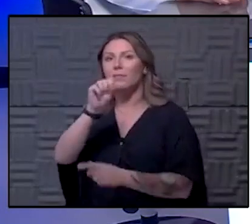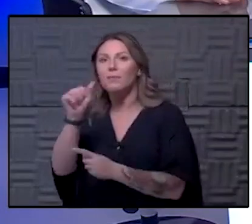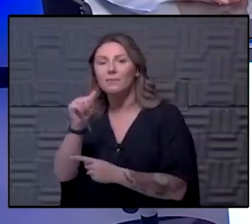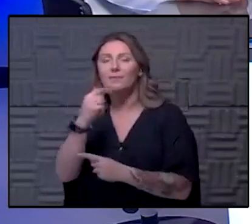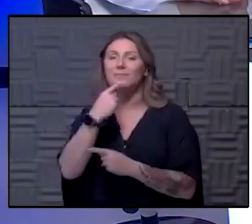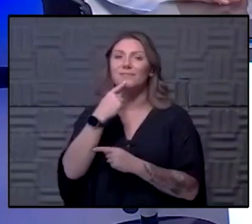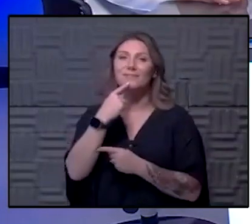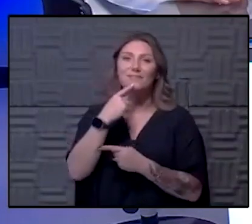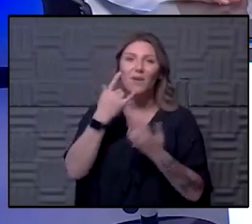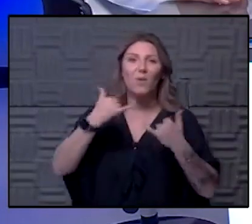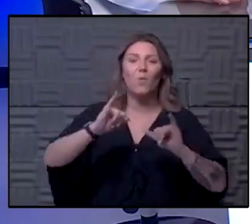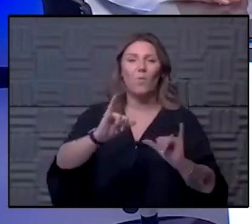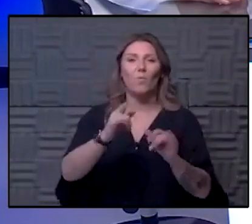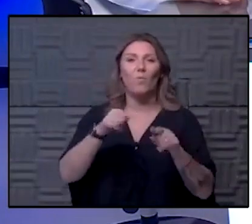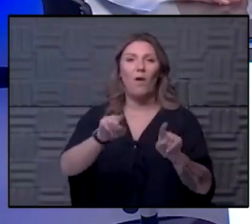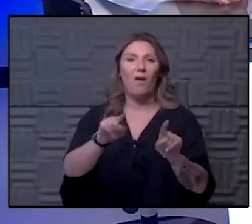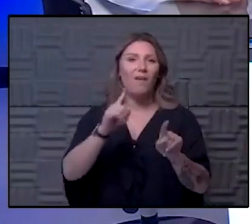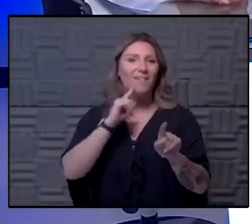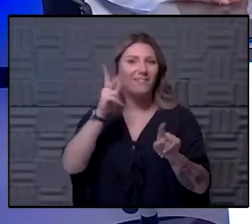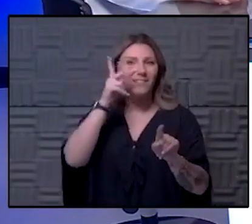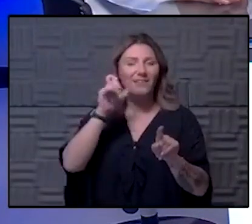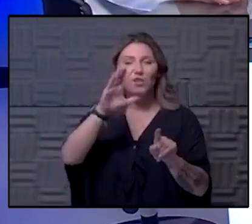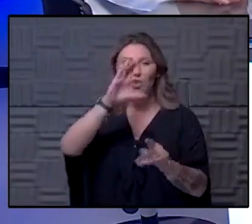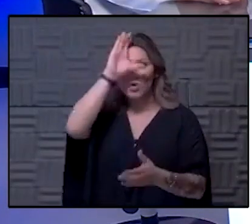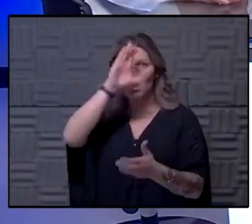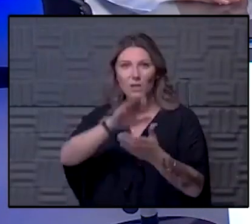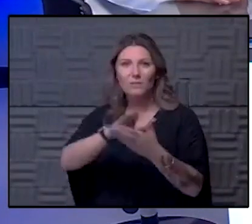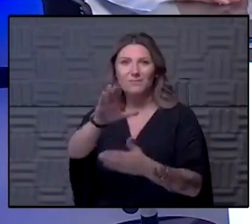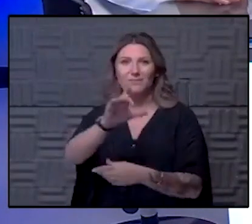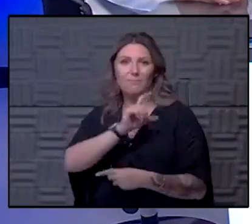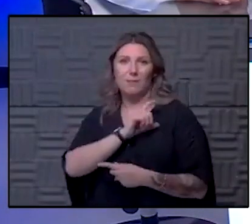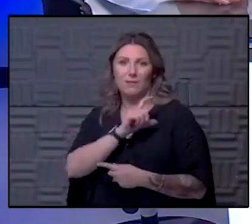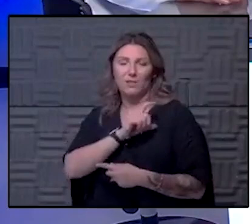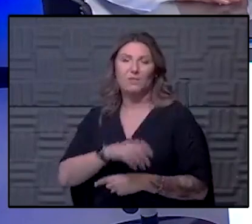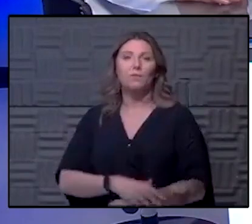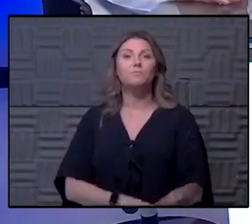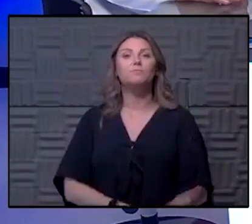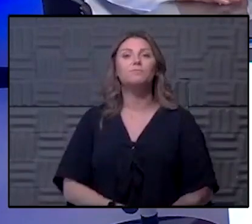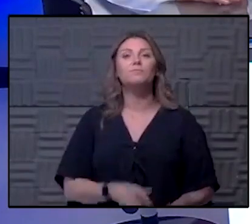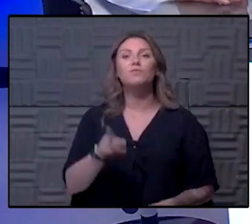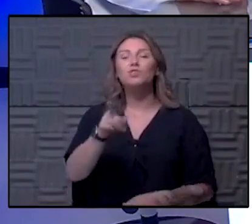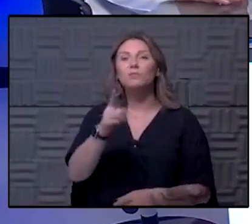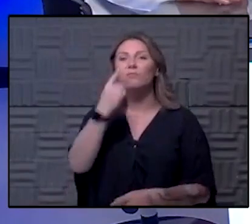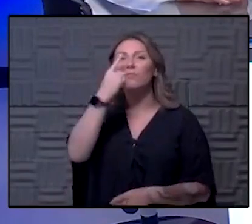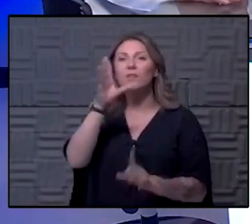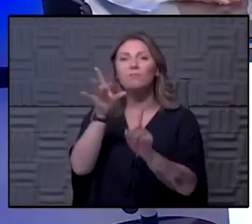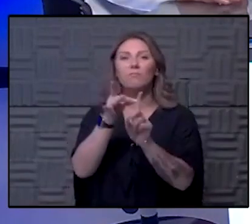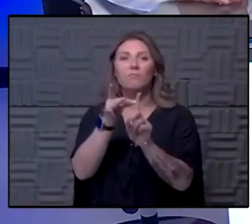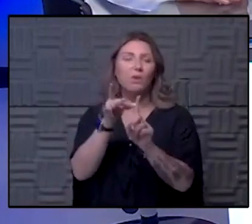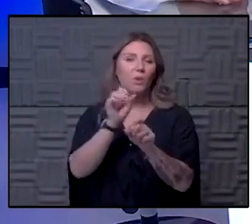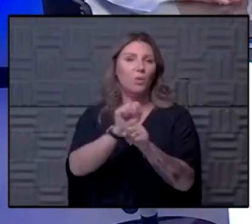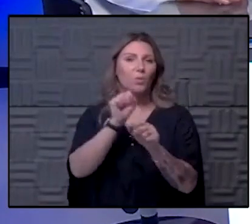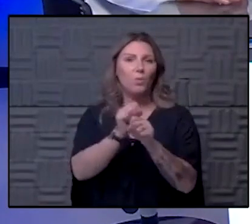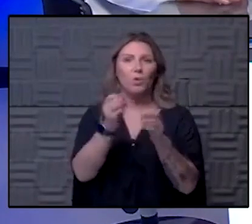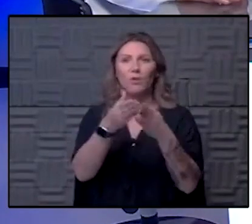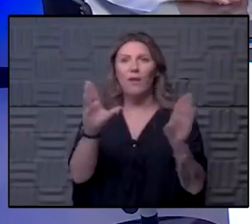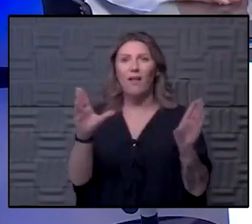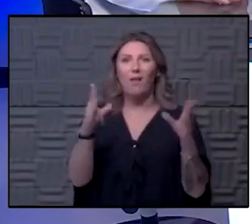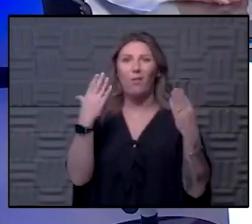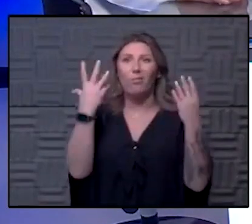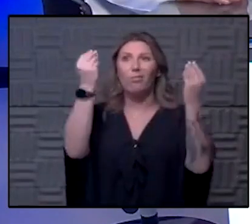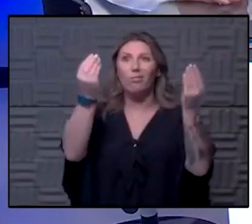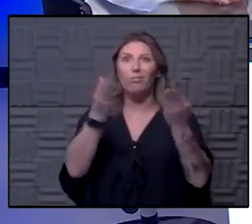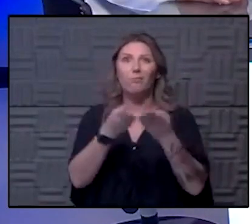in while she was listening that her husband is a police officer, and she thinks he caught it while working with the public. That is so tough, and